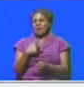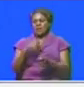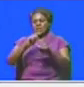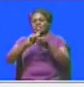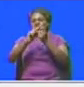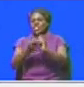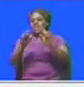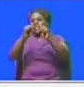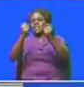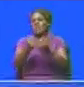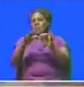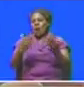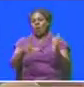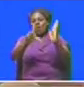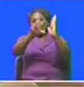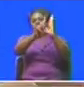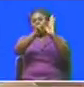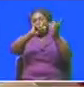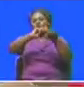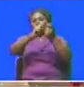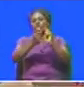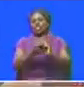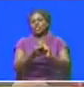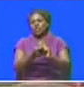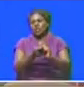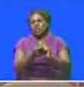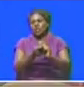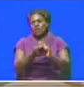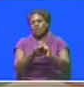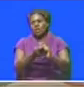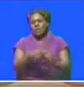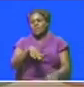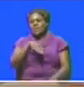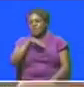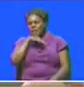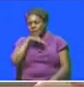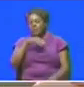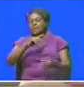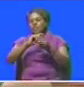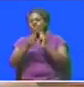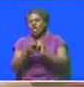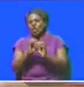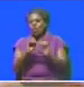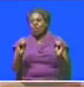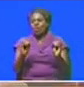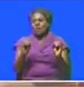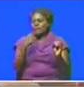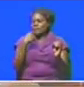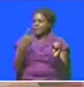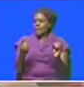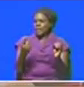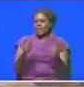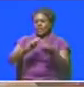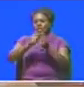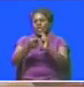kurekebisha system ni kupitisha sheria. Agwambo wenyewe akasema no reforms no election. Sasa tumemwambia wacha